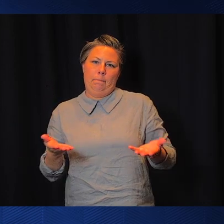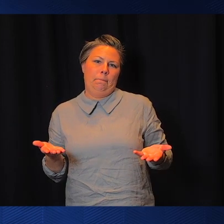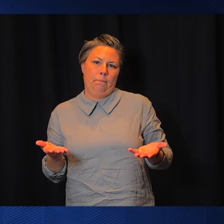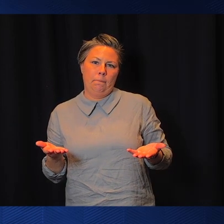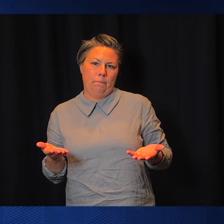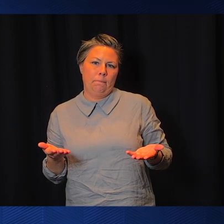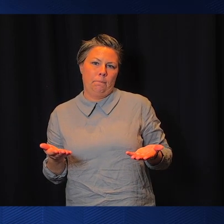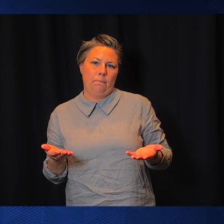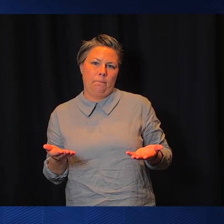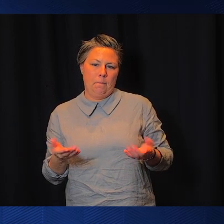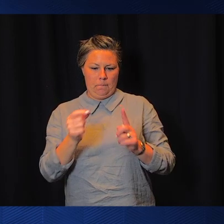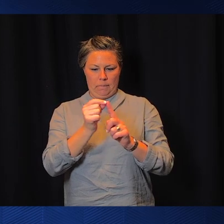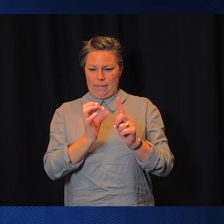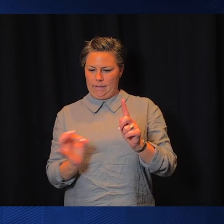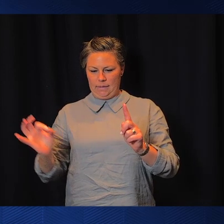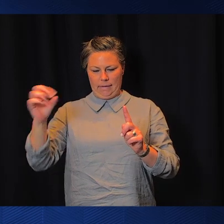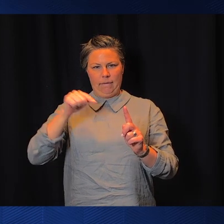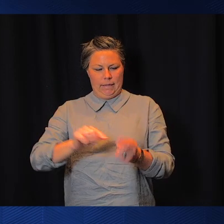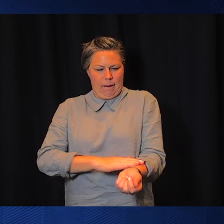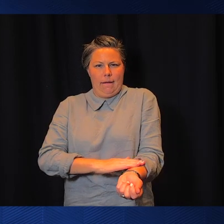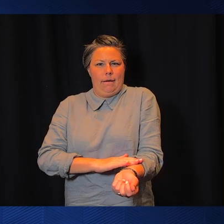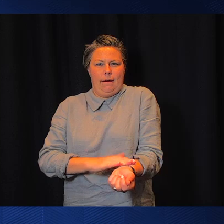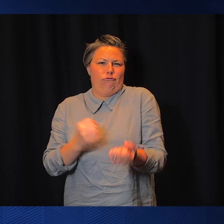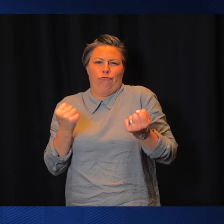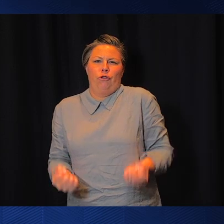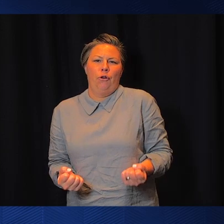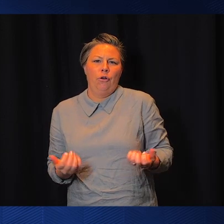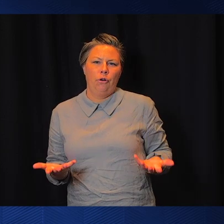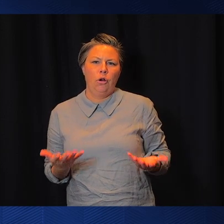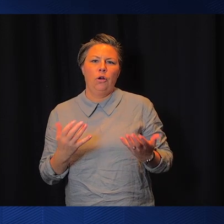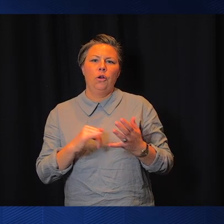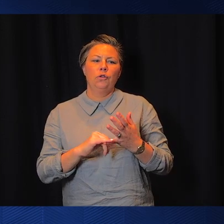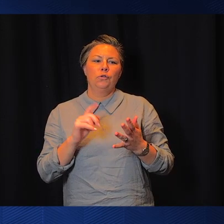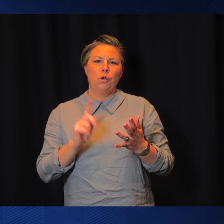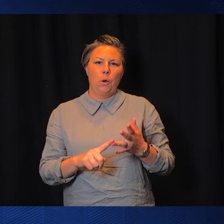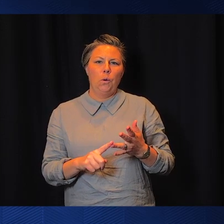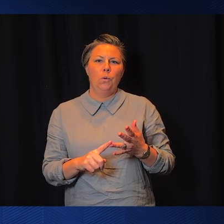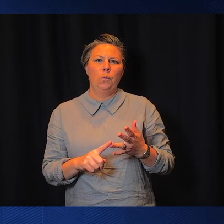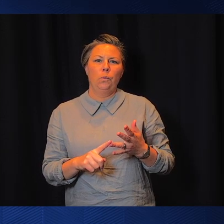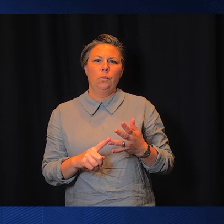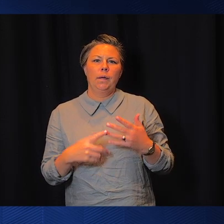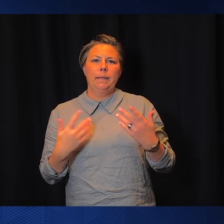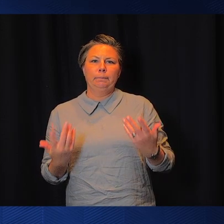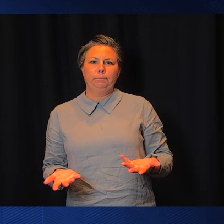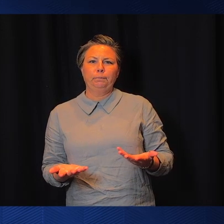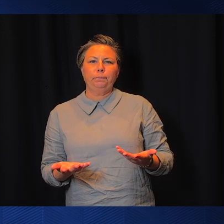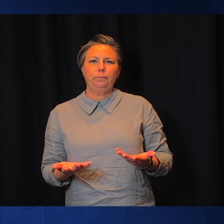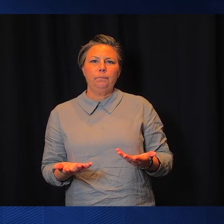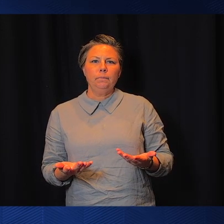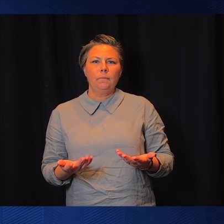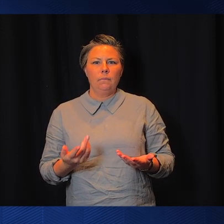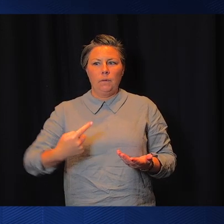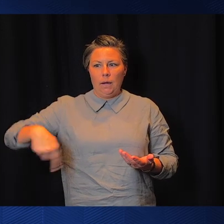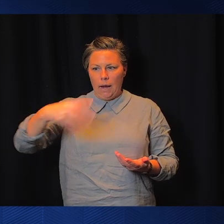as Pacific people and our connections. So because of that, we have a very wide knowledge and